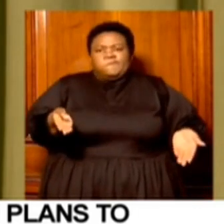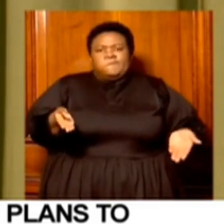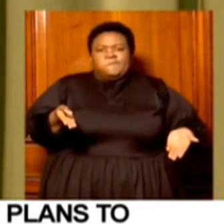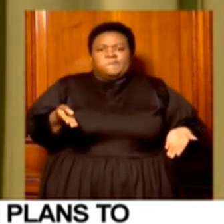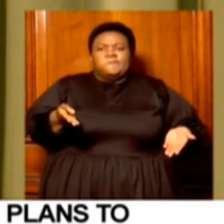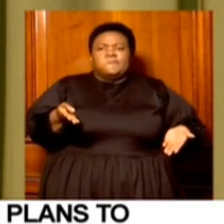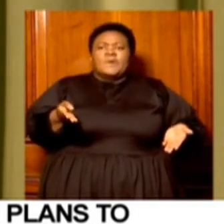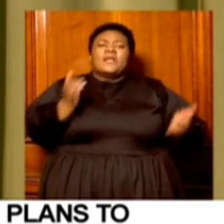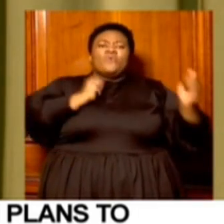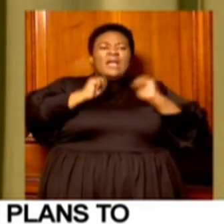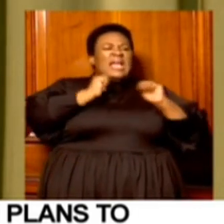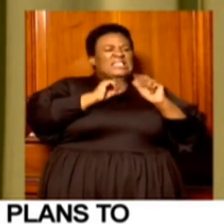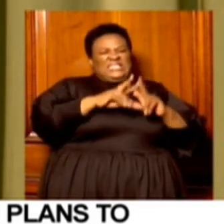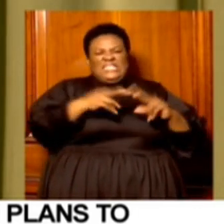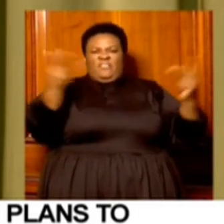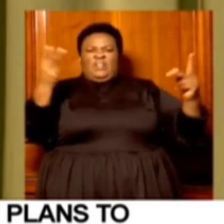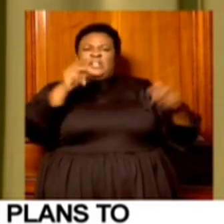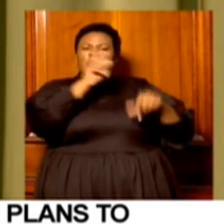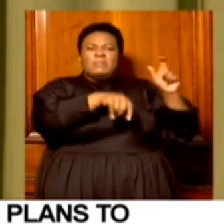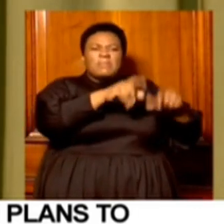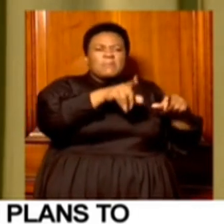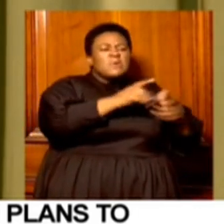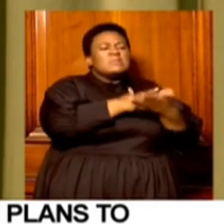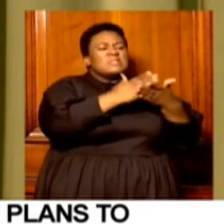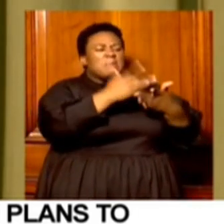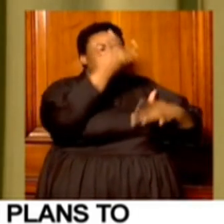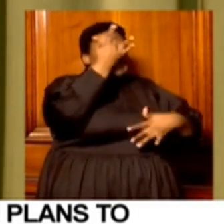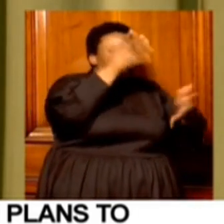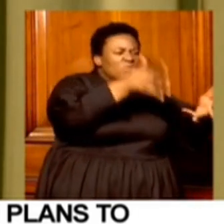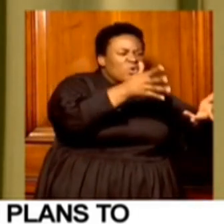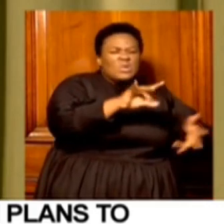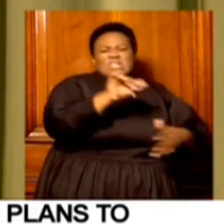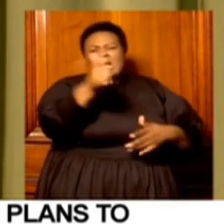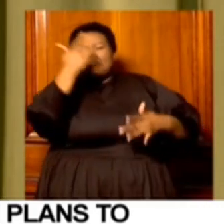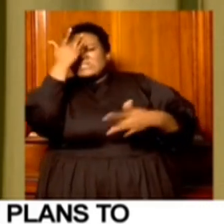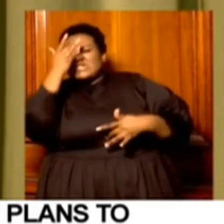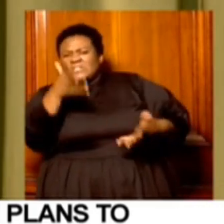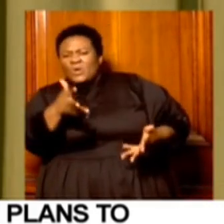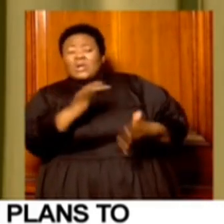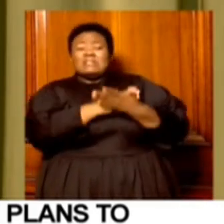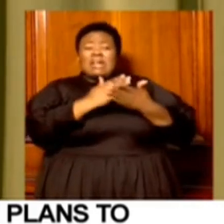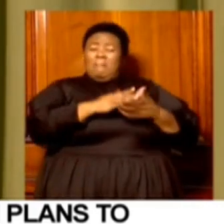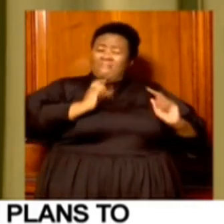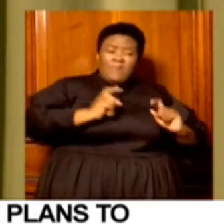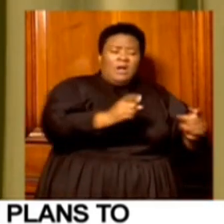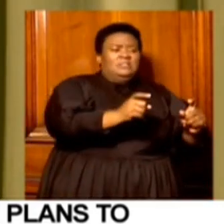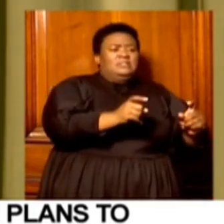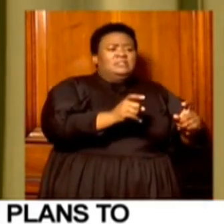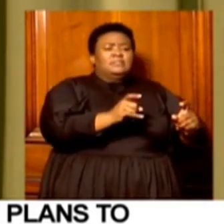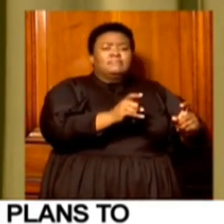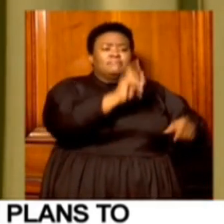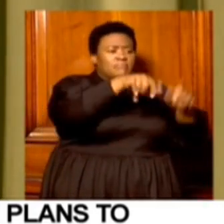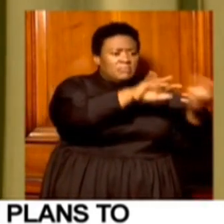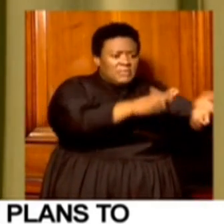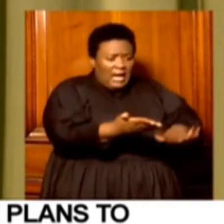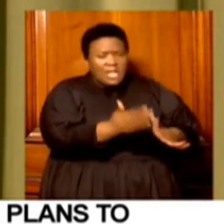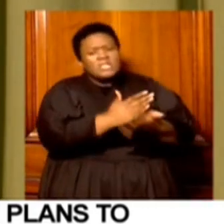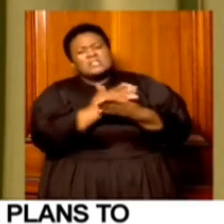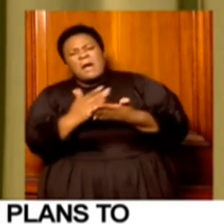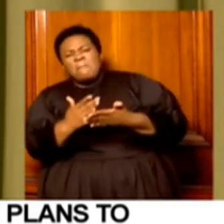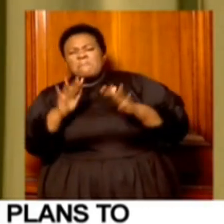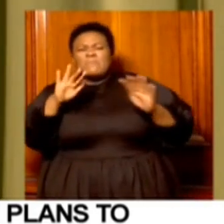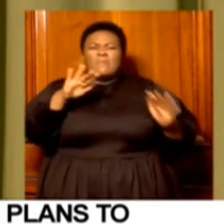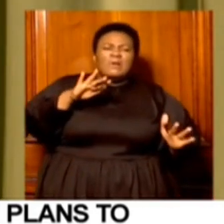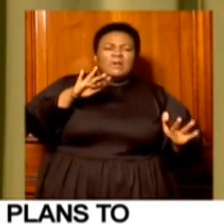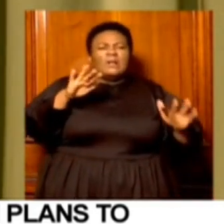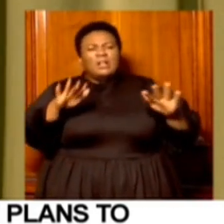differently to people you can see. You see, to some it comes fast and take away the life. To some it's